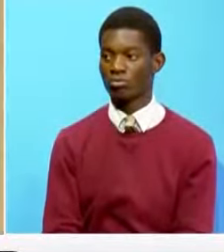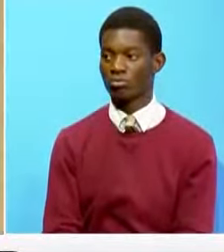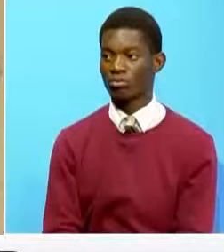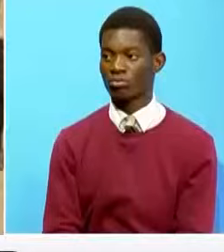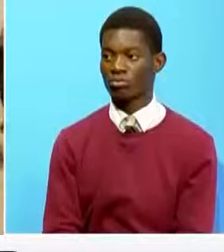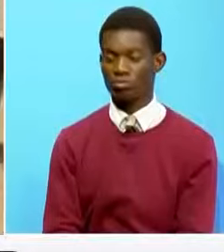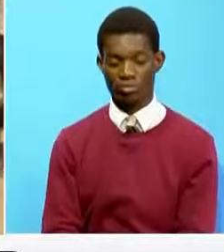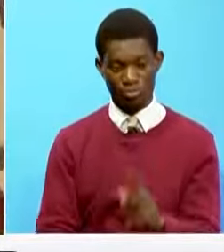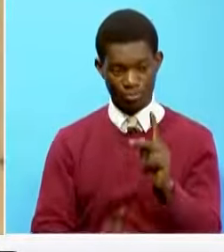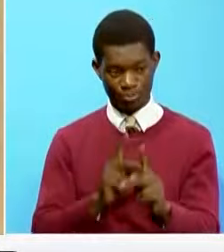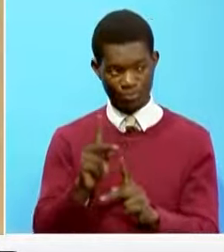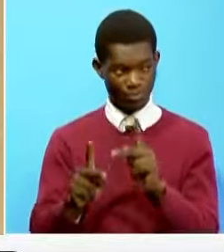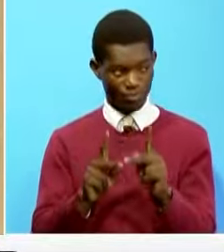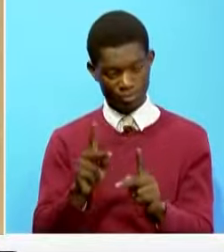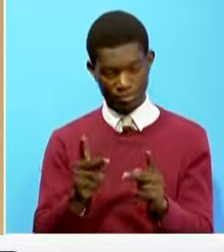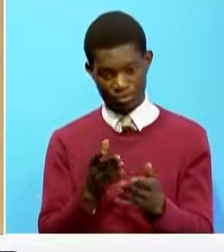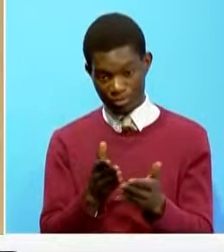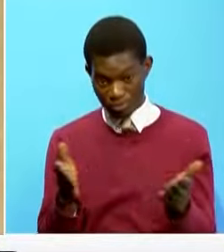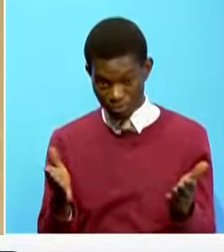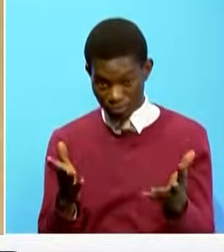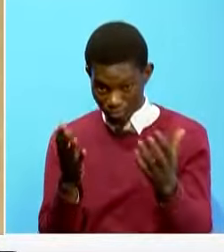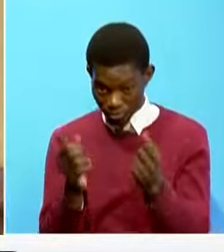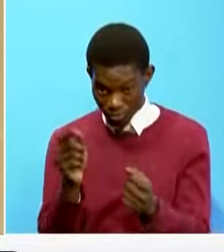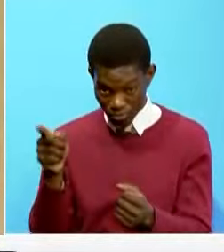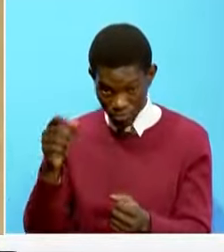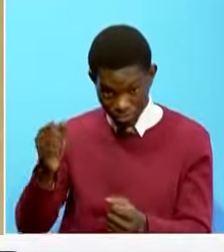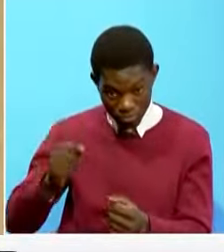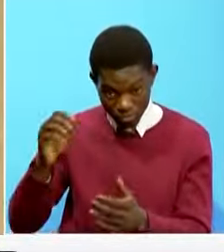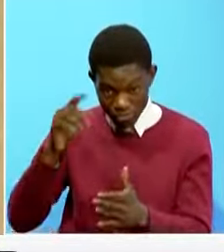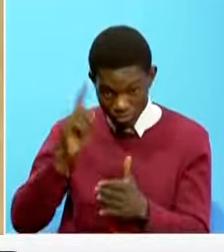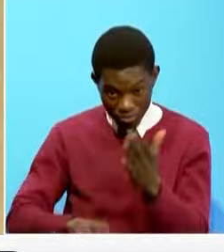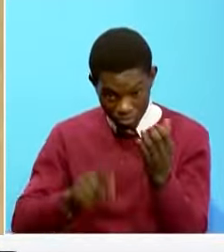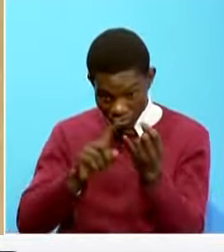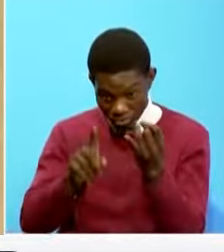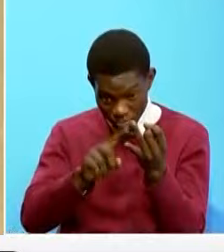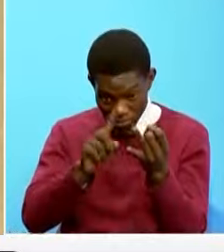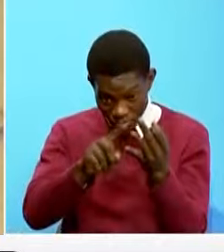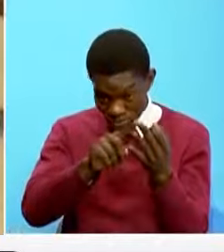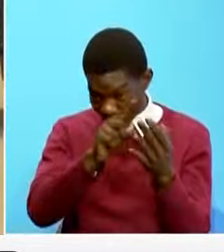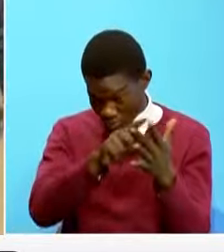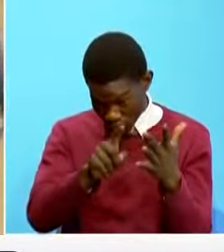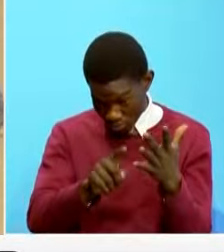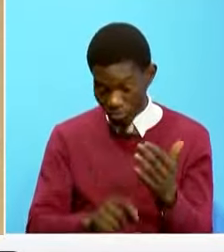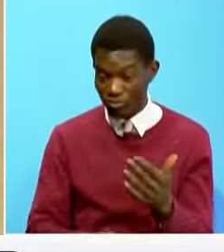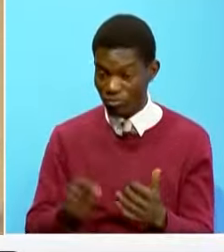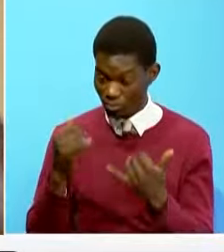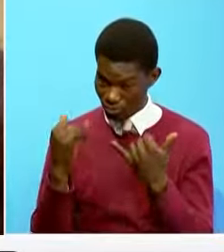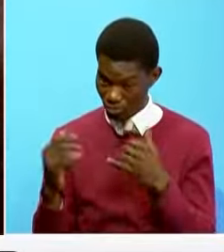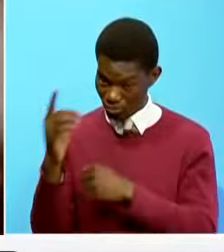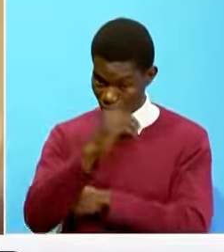The local people have these expectations. Now today, the new chief is installed.